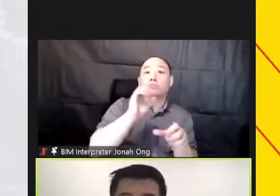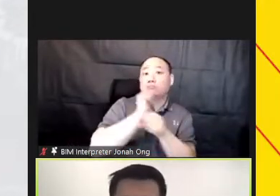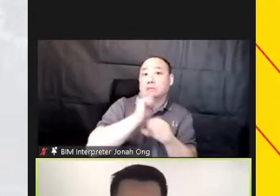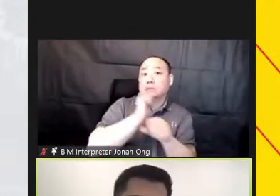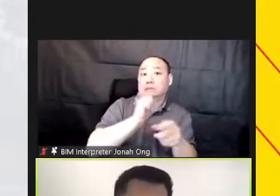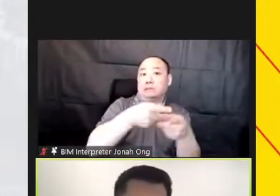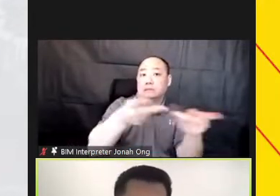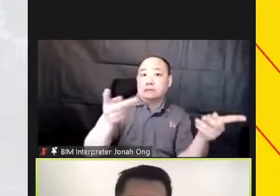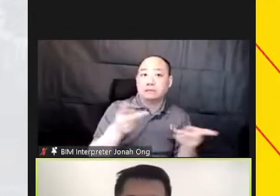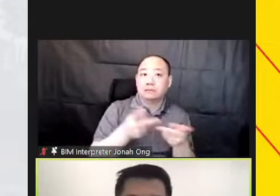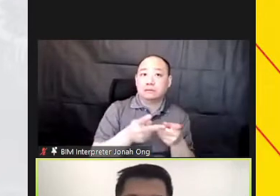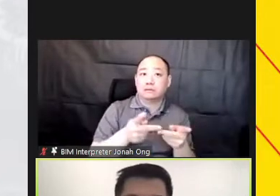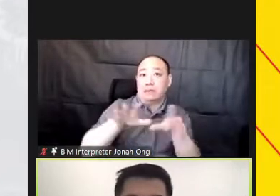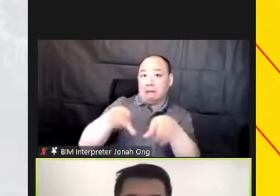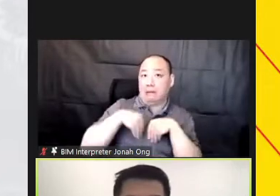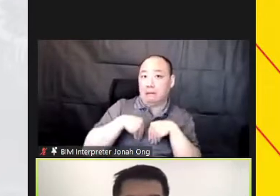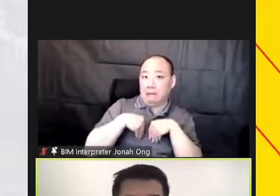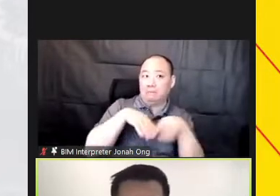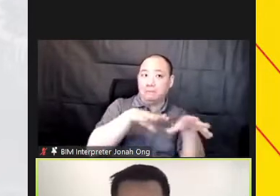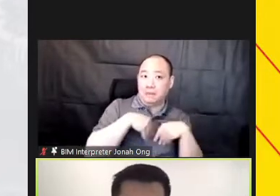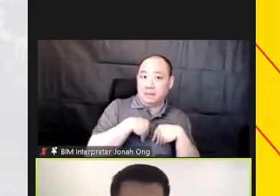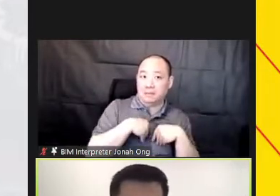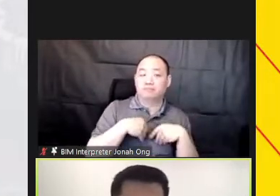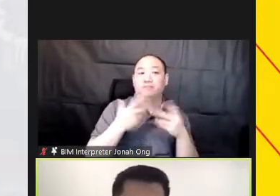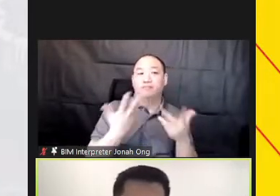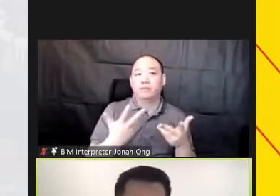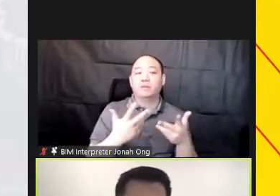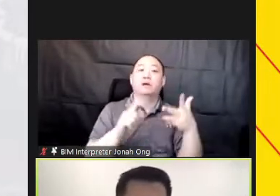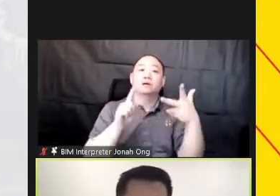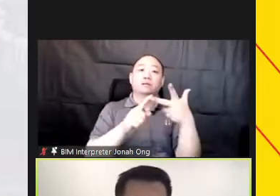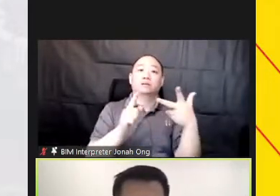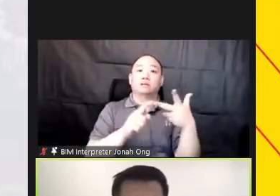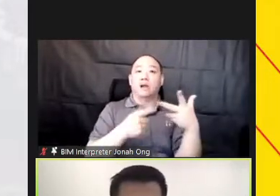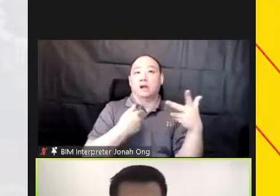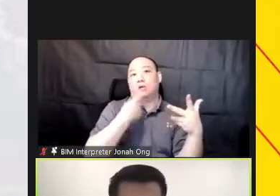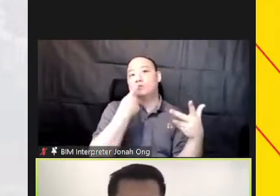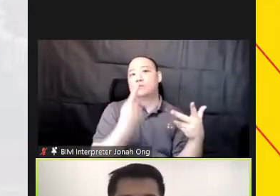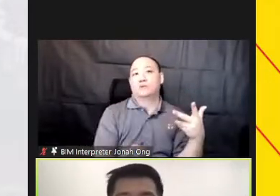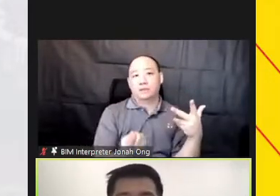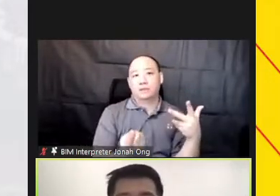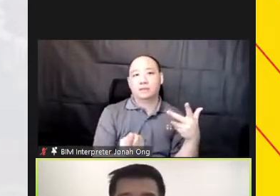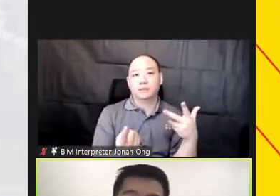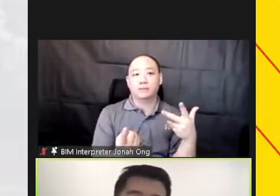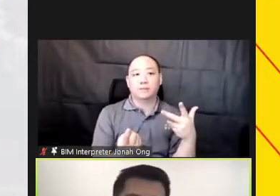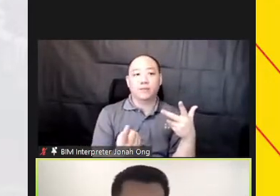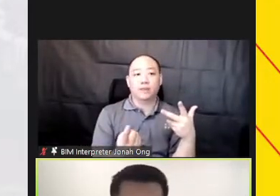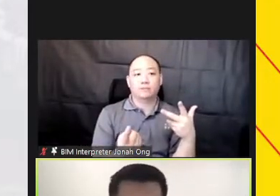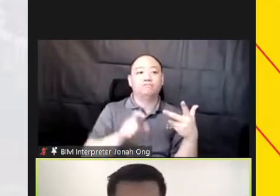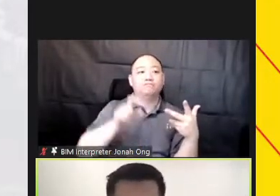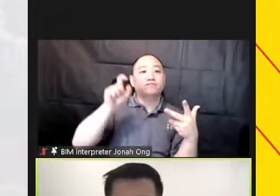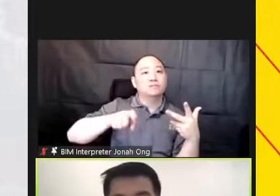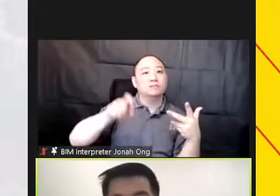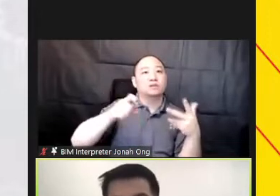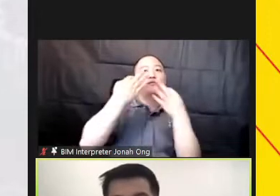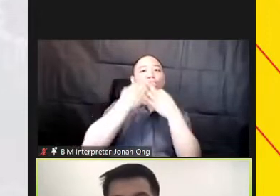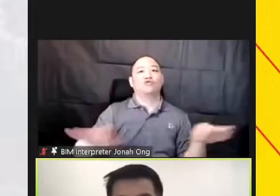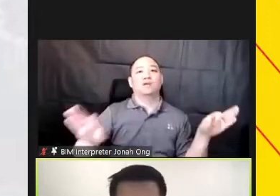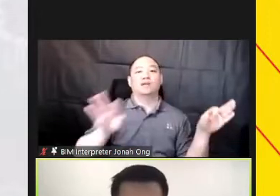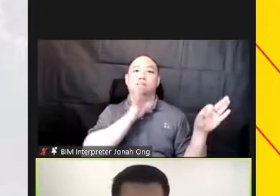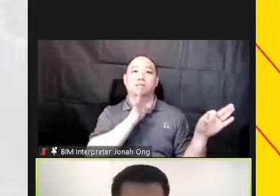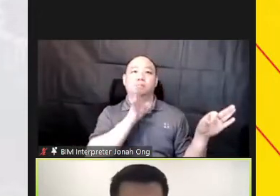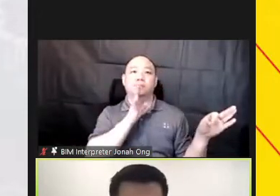come together again? The third thing and the last thing I want to say in my short time is we need free speech for